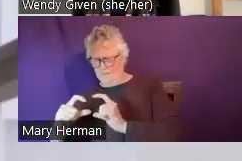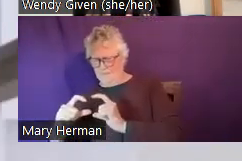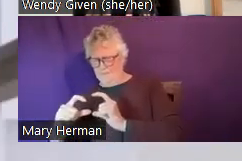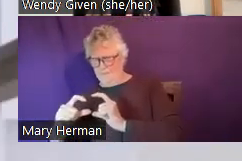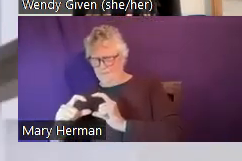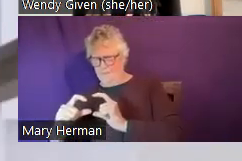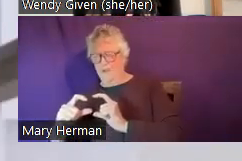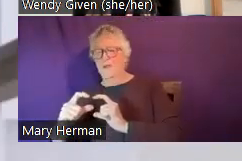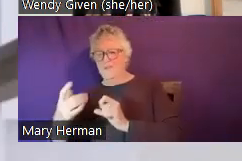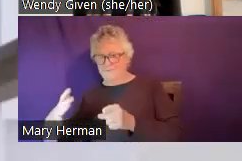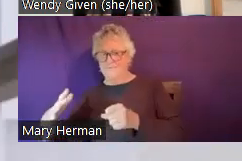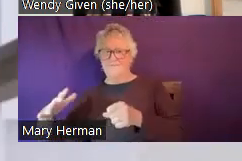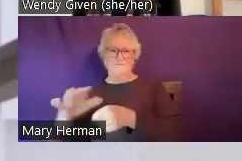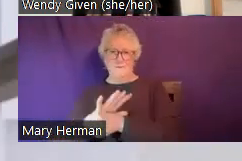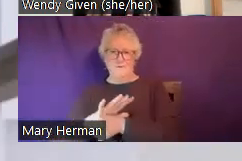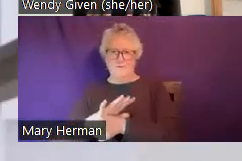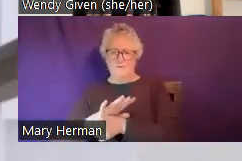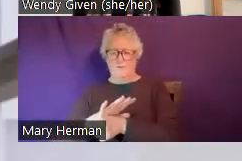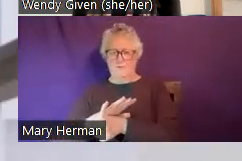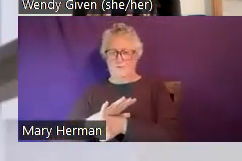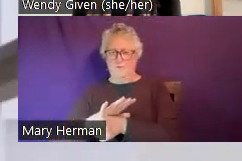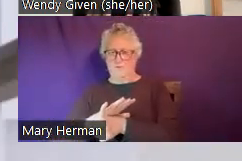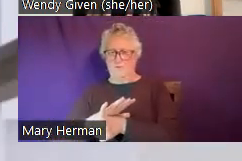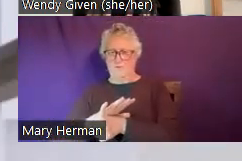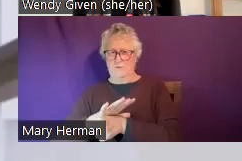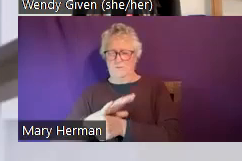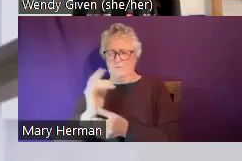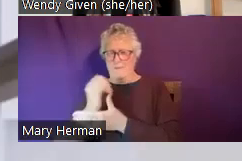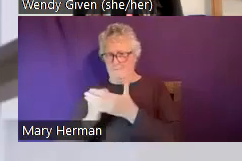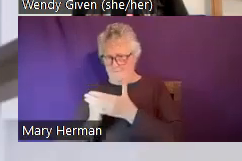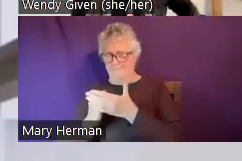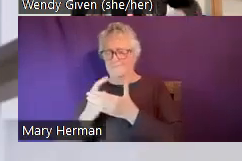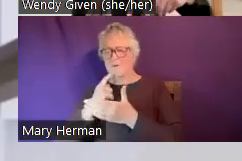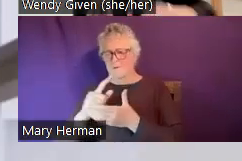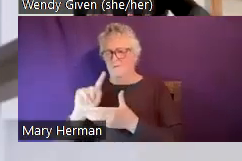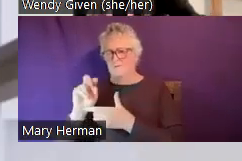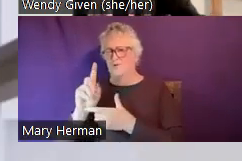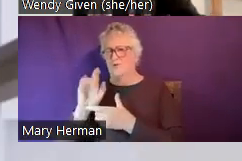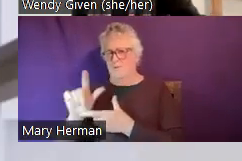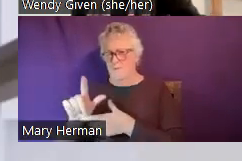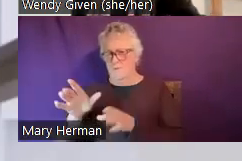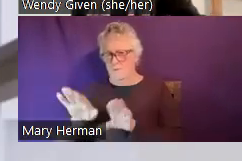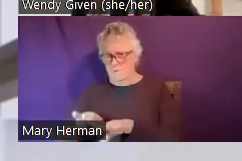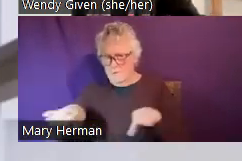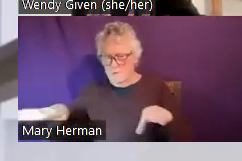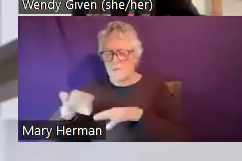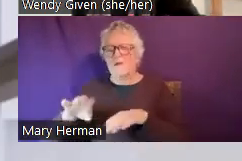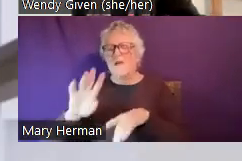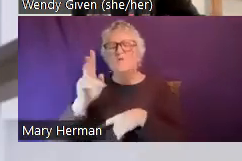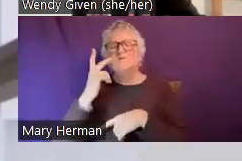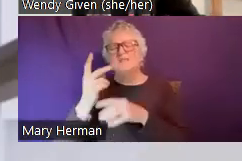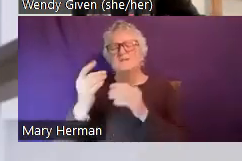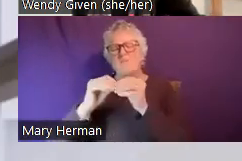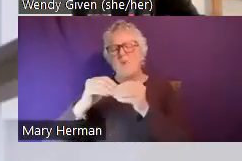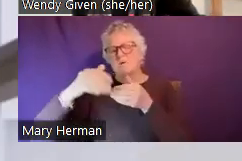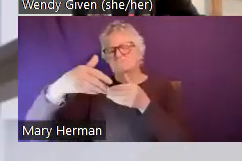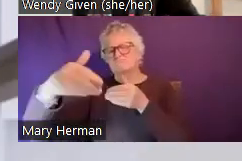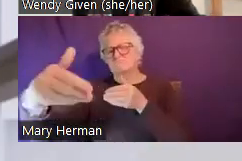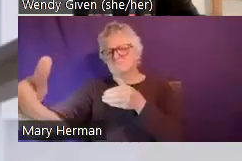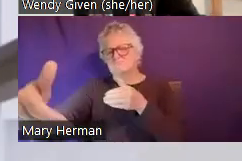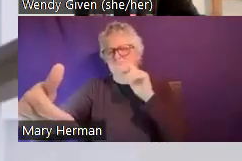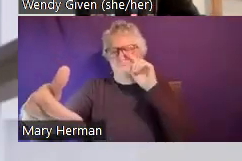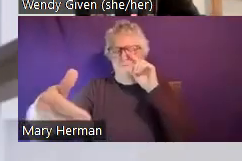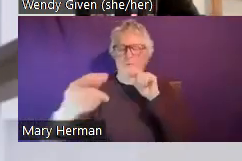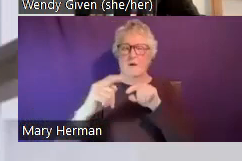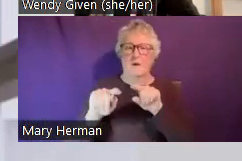full the terminal core. And we'll see some more images of it as we go along. You'll notice here, this is a case